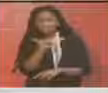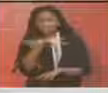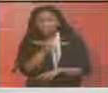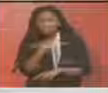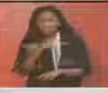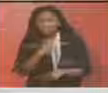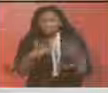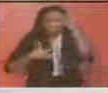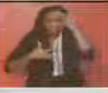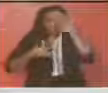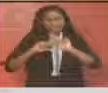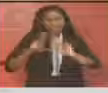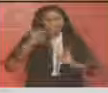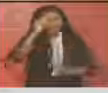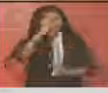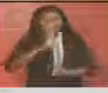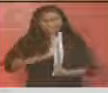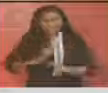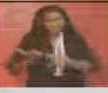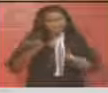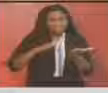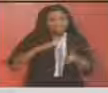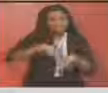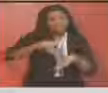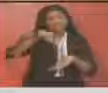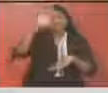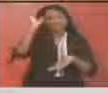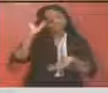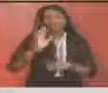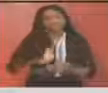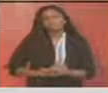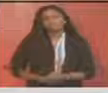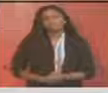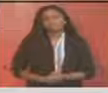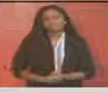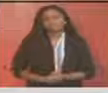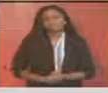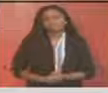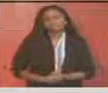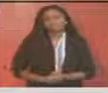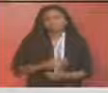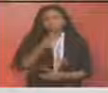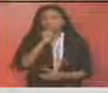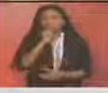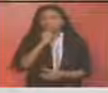than 50 are 13.5%, 50 to